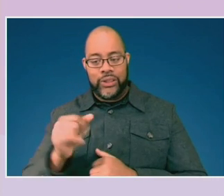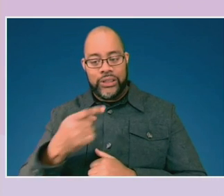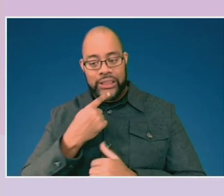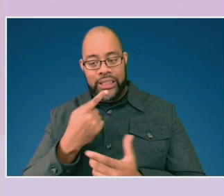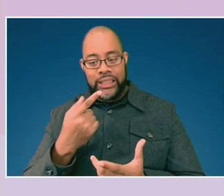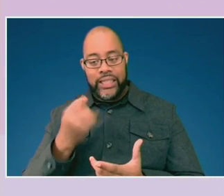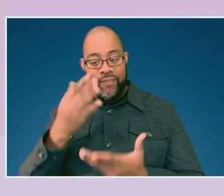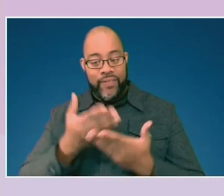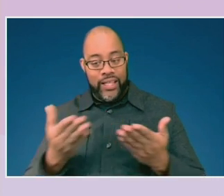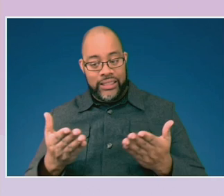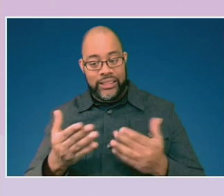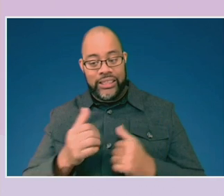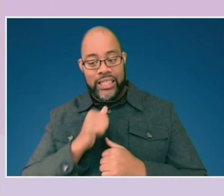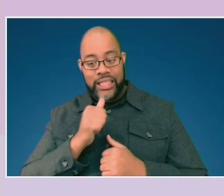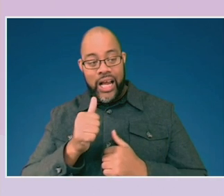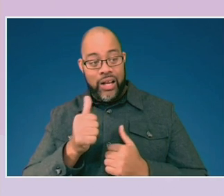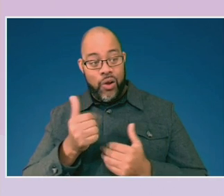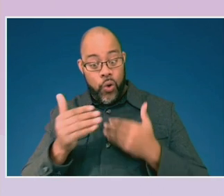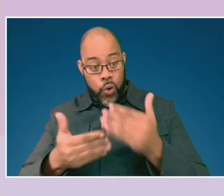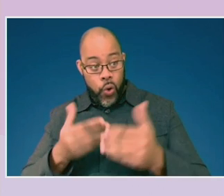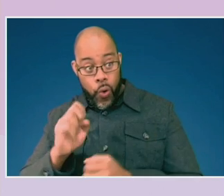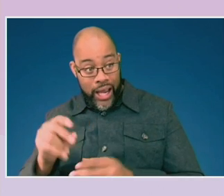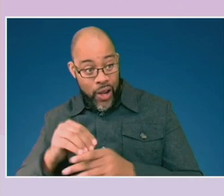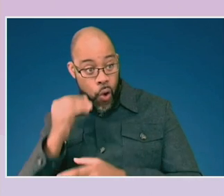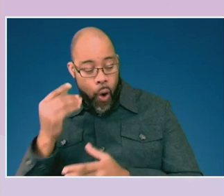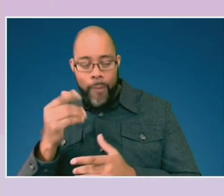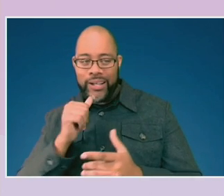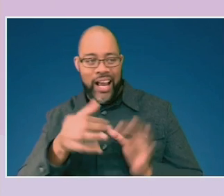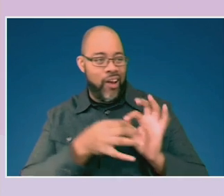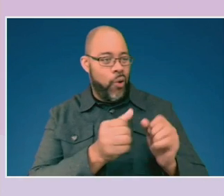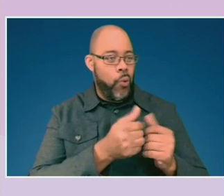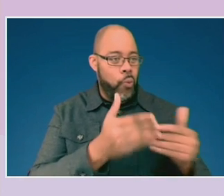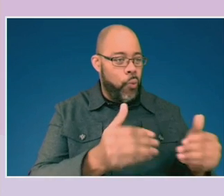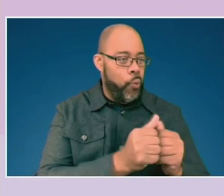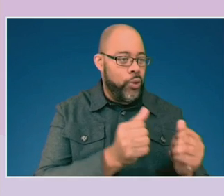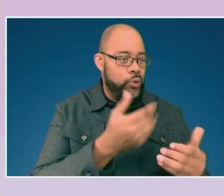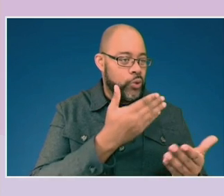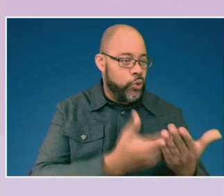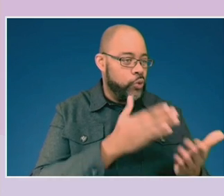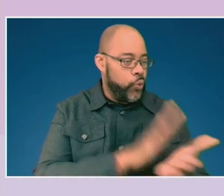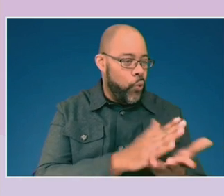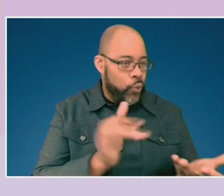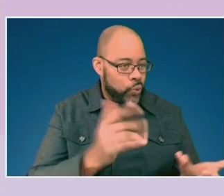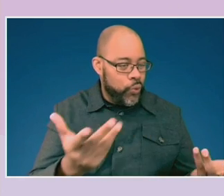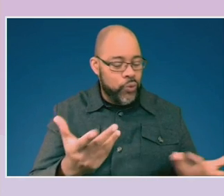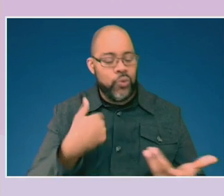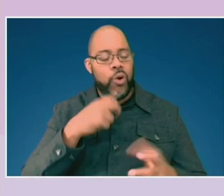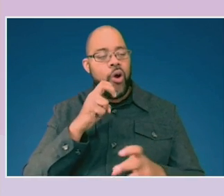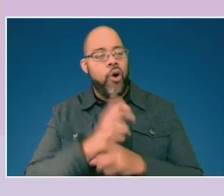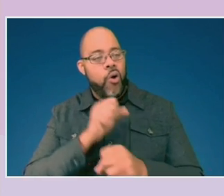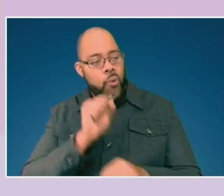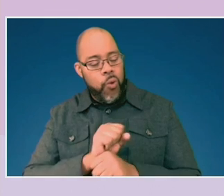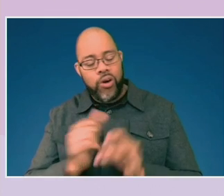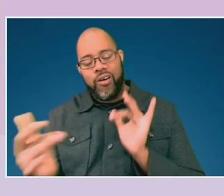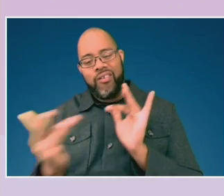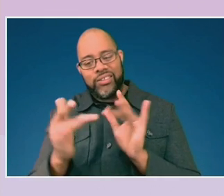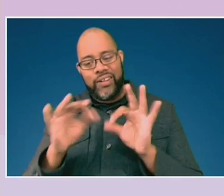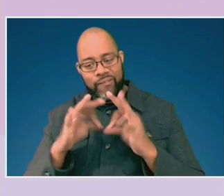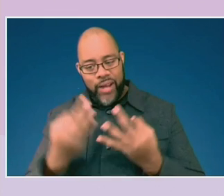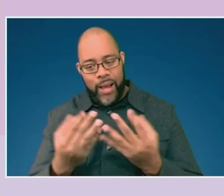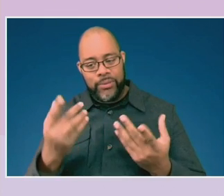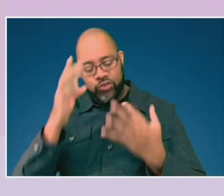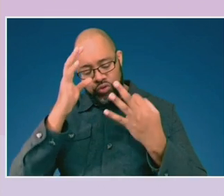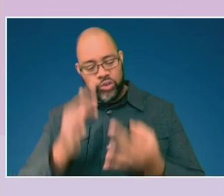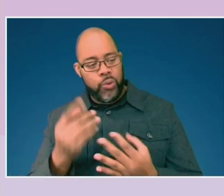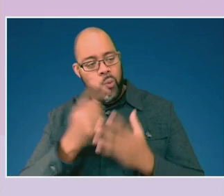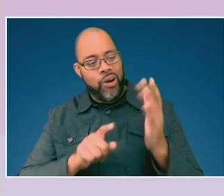things aren't going okay at home, they're not going to go well at school. So we do work hard to reach out to the family to determine exactly